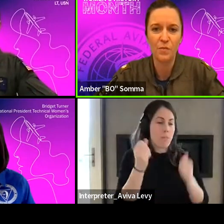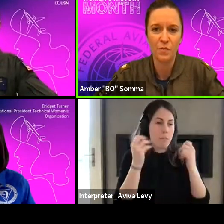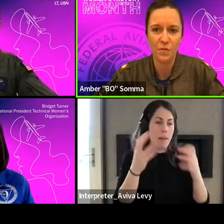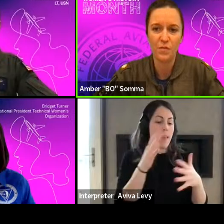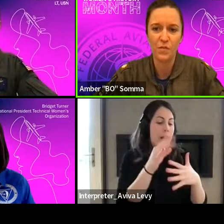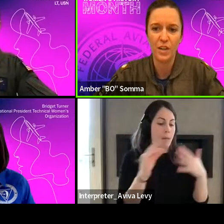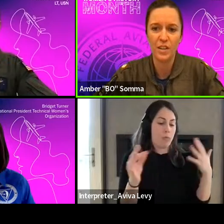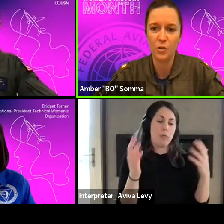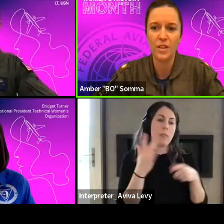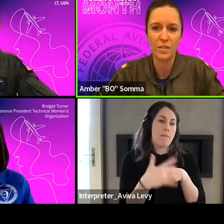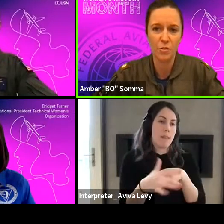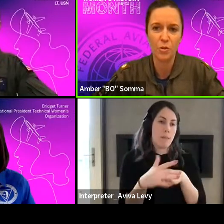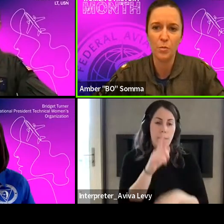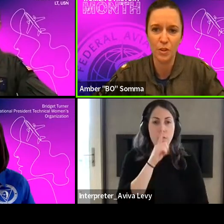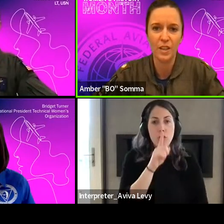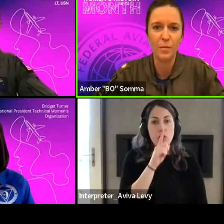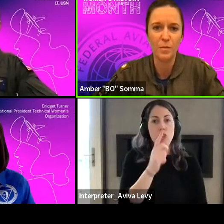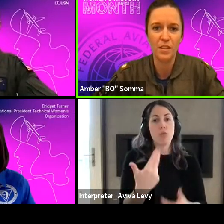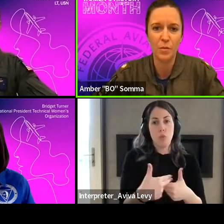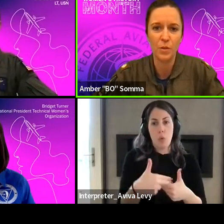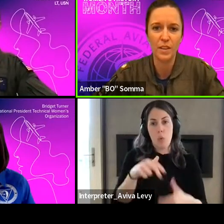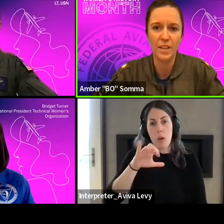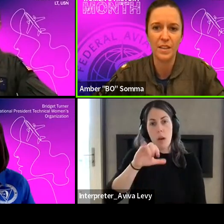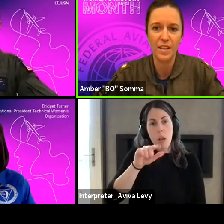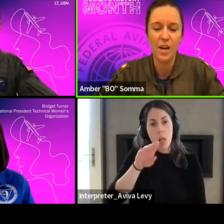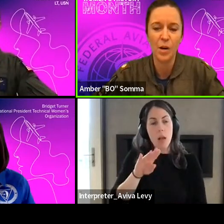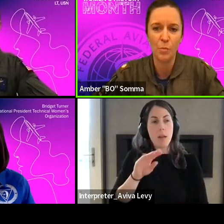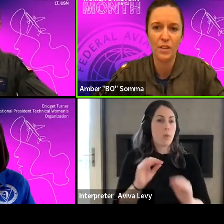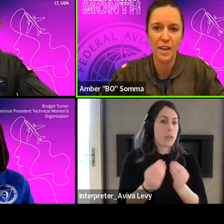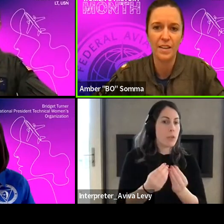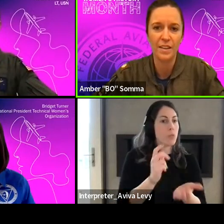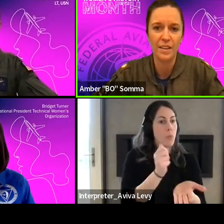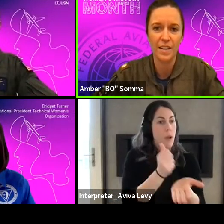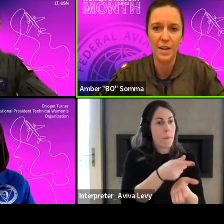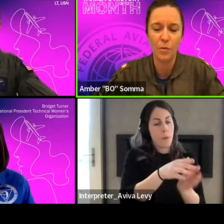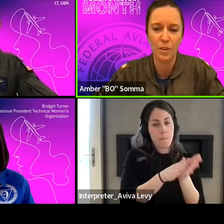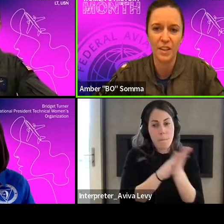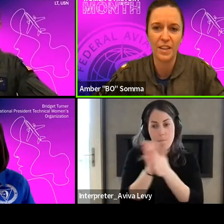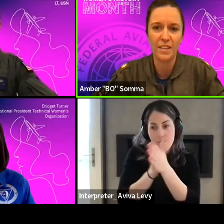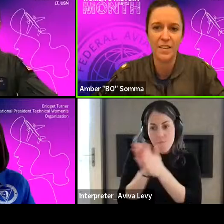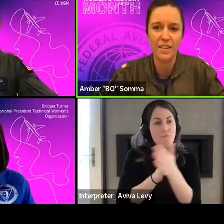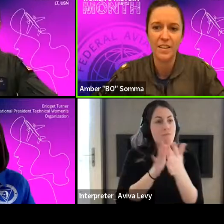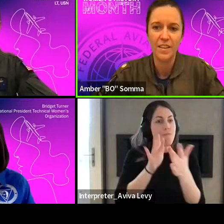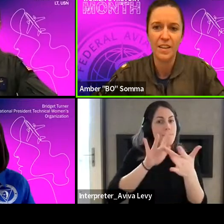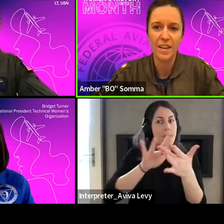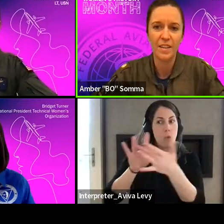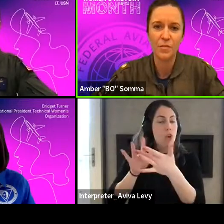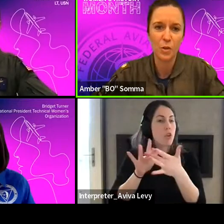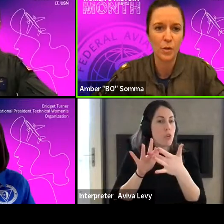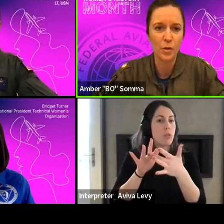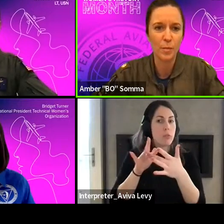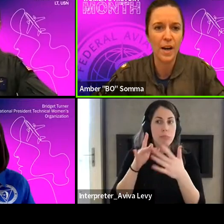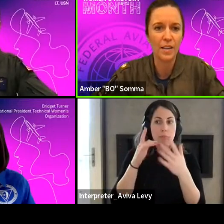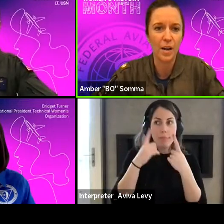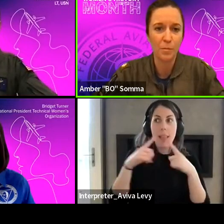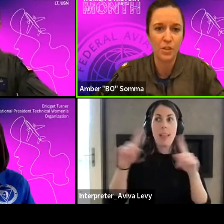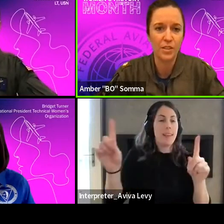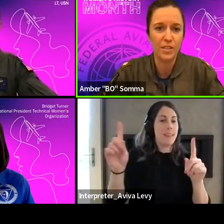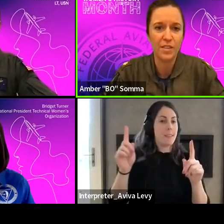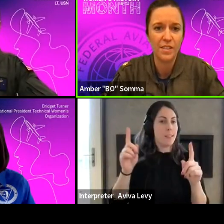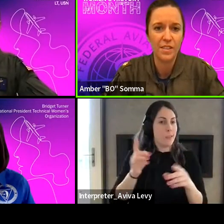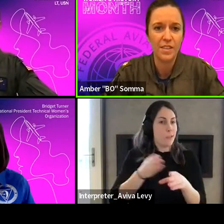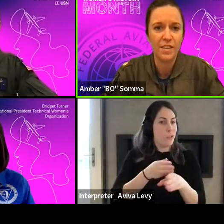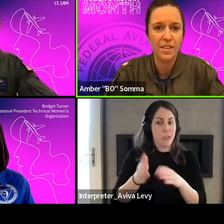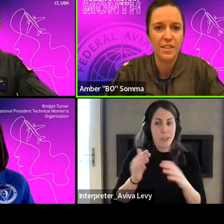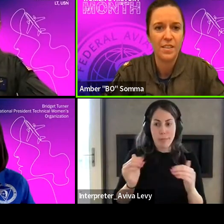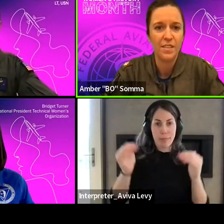for joining groups or clubs that can really help with that networking and kind of career path